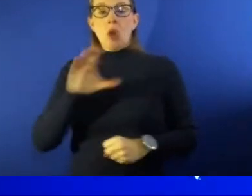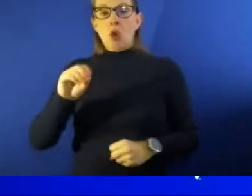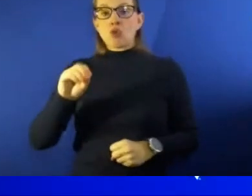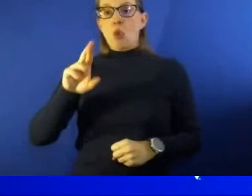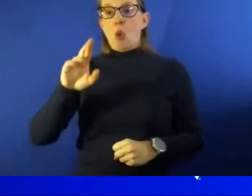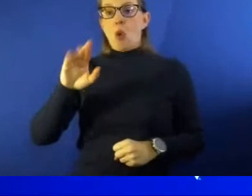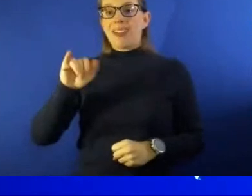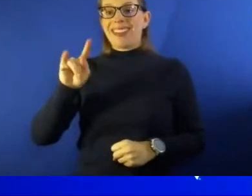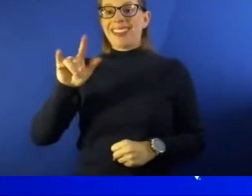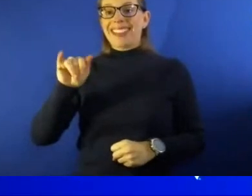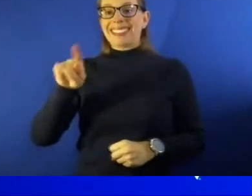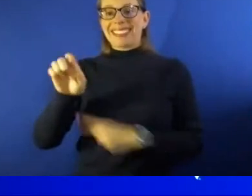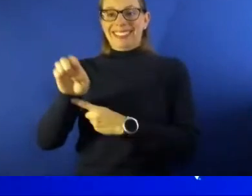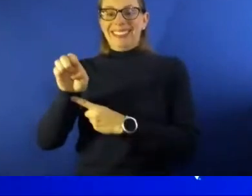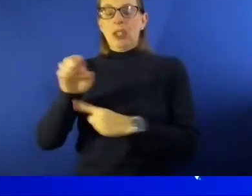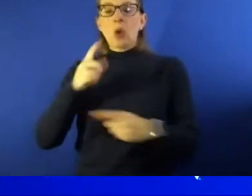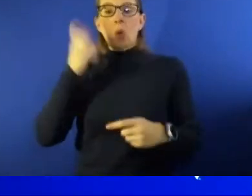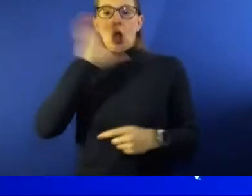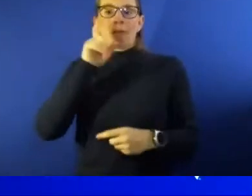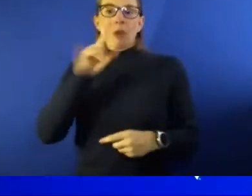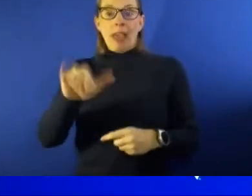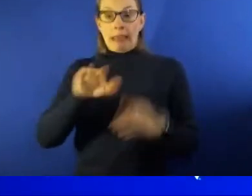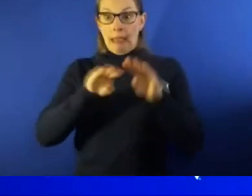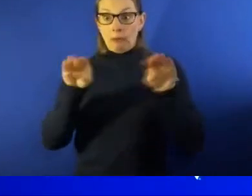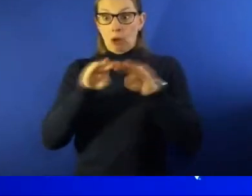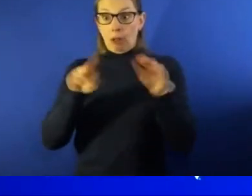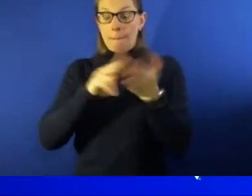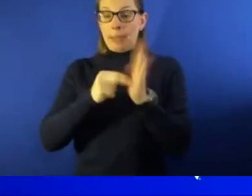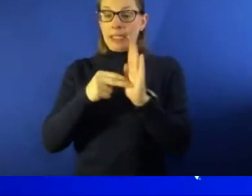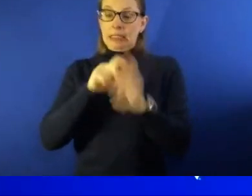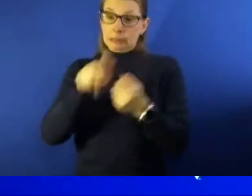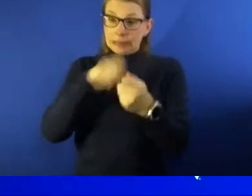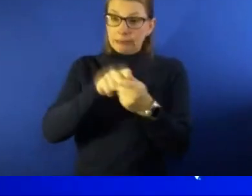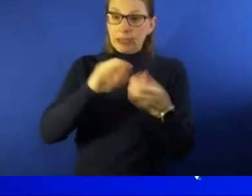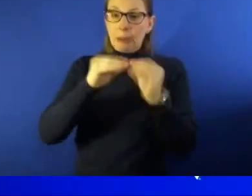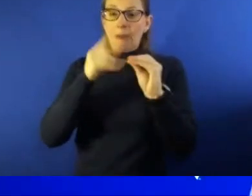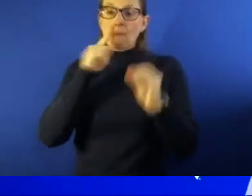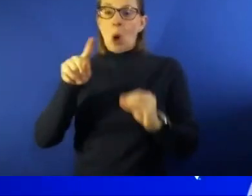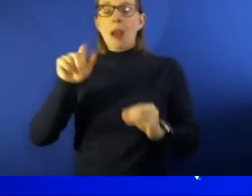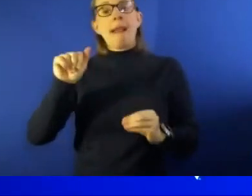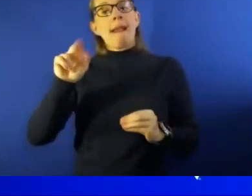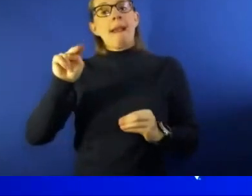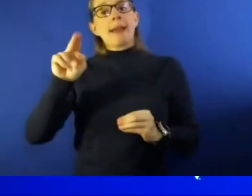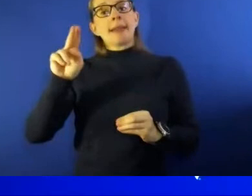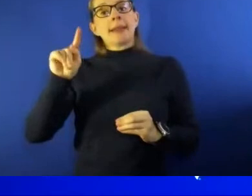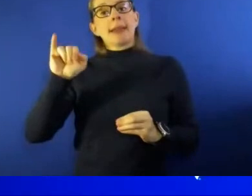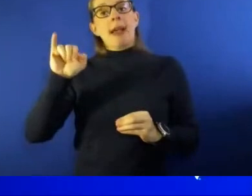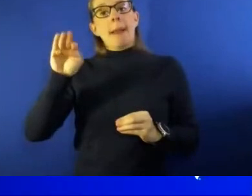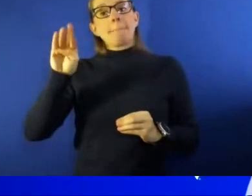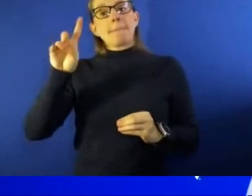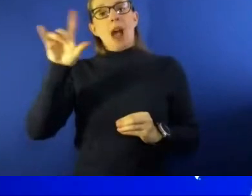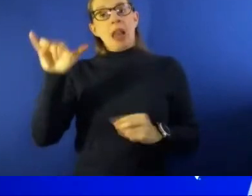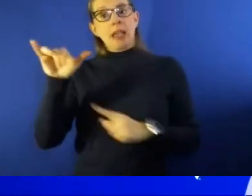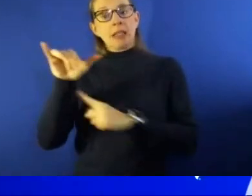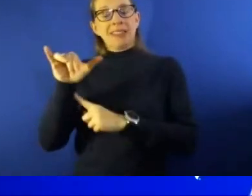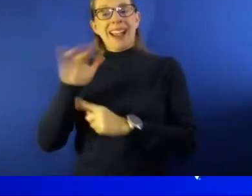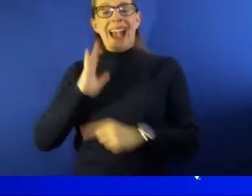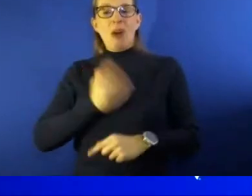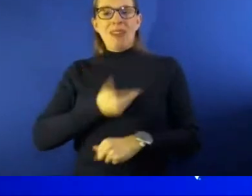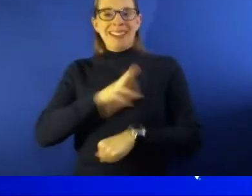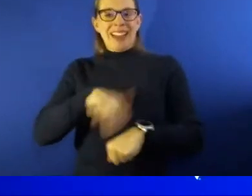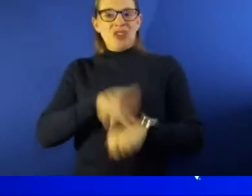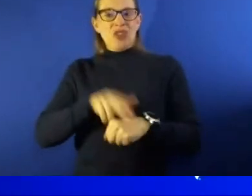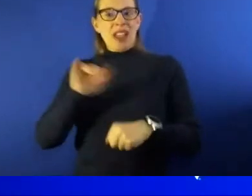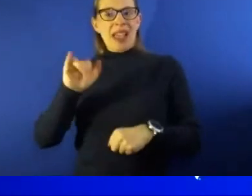protection. What level is that? Is that a certain number of antibodies? But again, remember, our natural immune process is we see